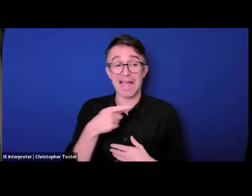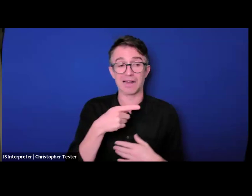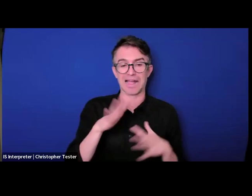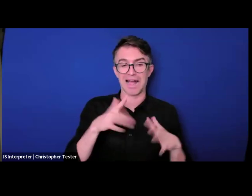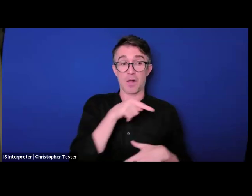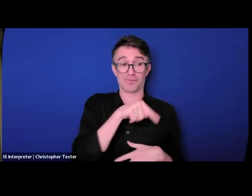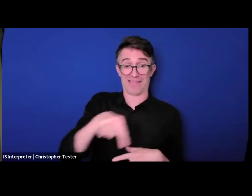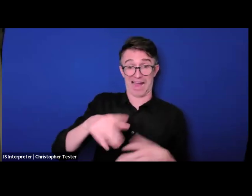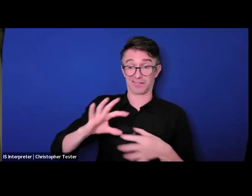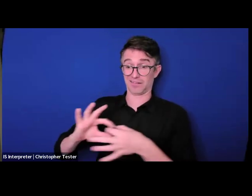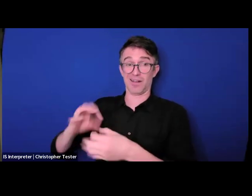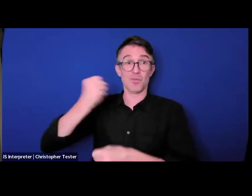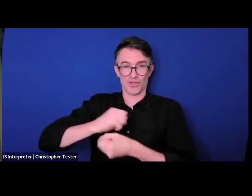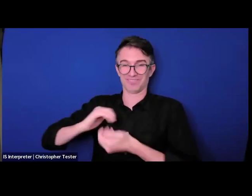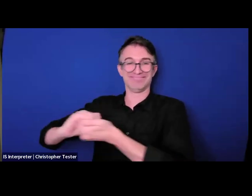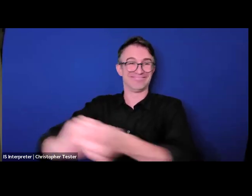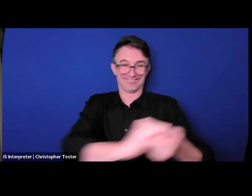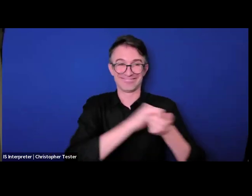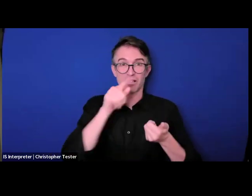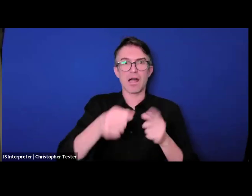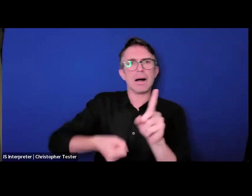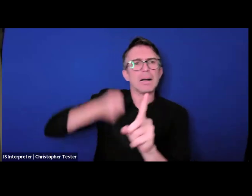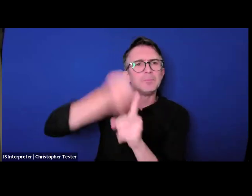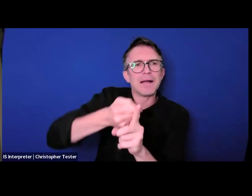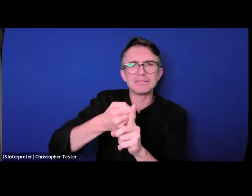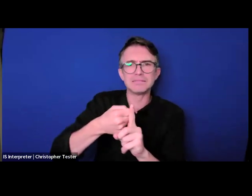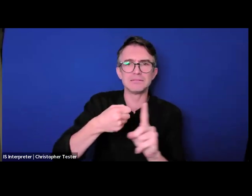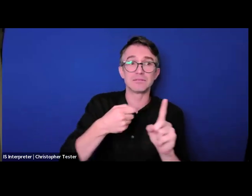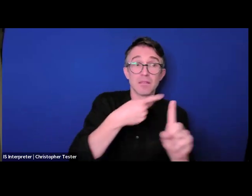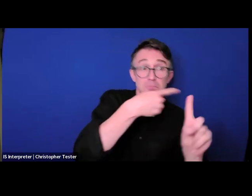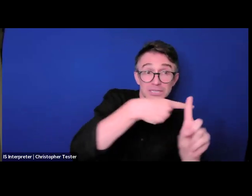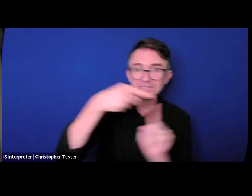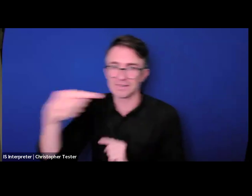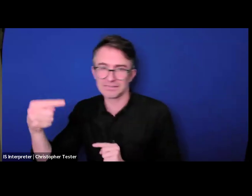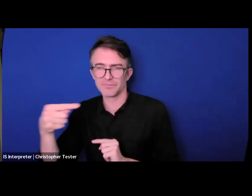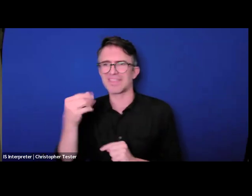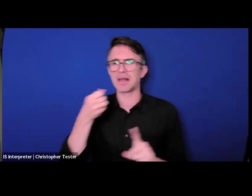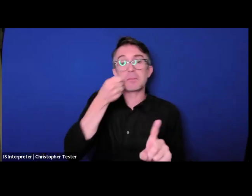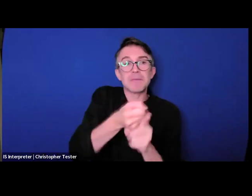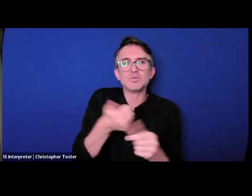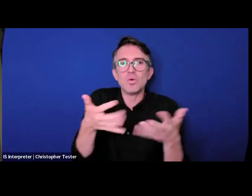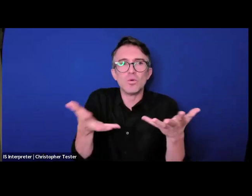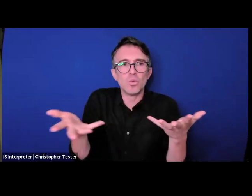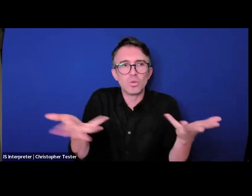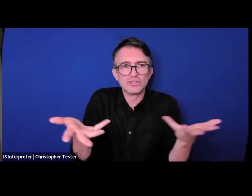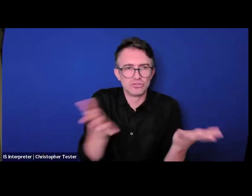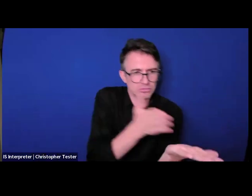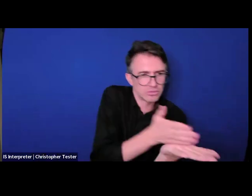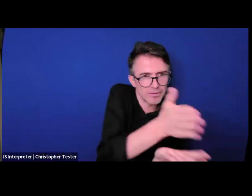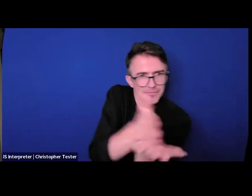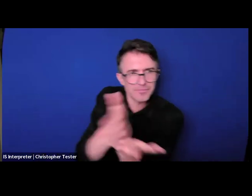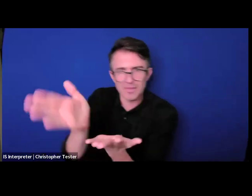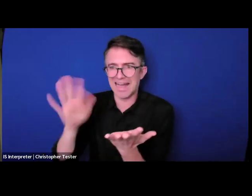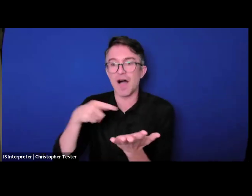the pathways for developing an effective system. The context of low and lower middle